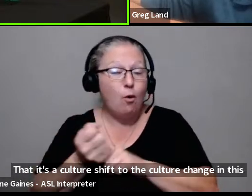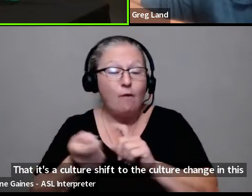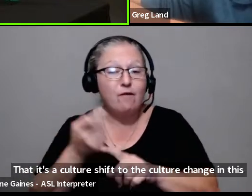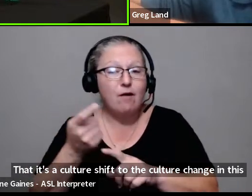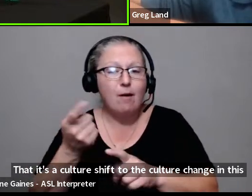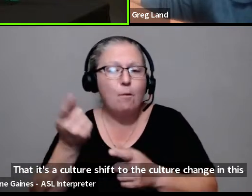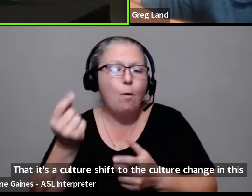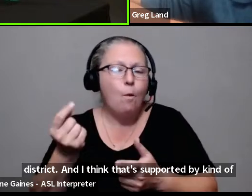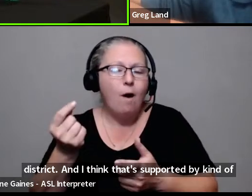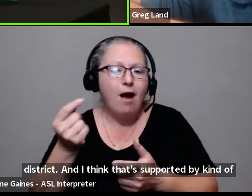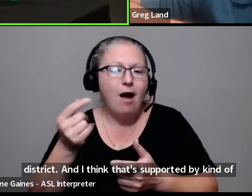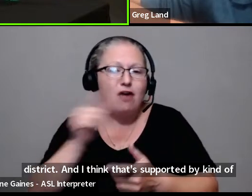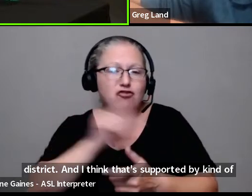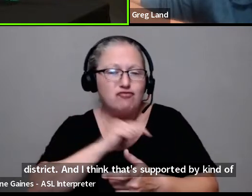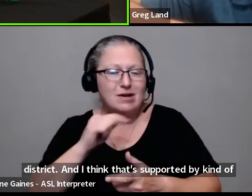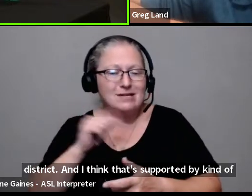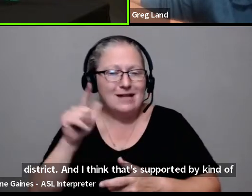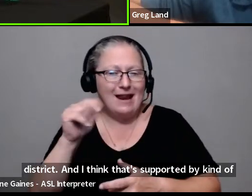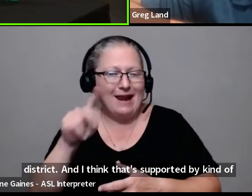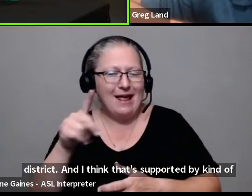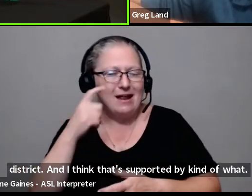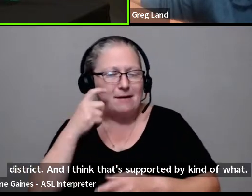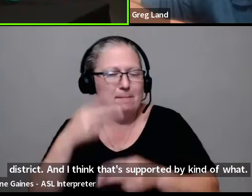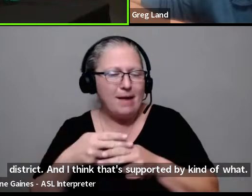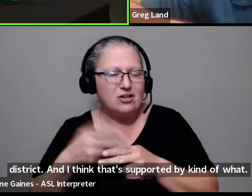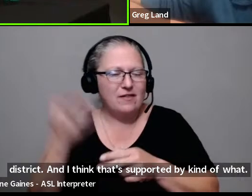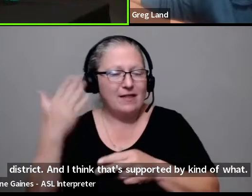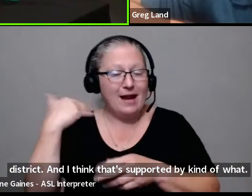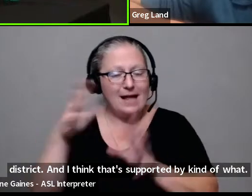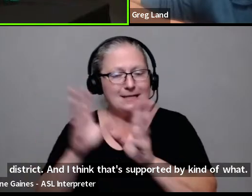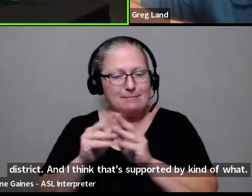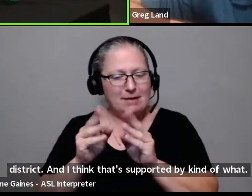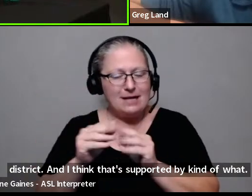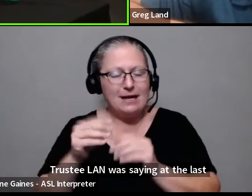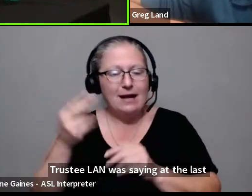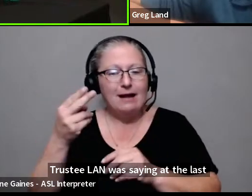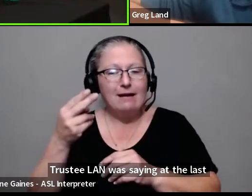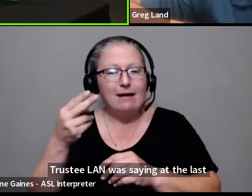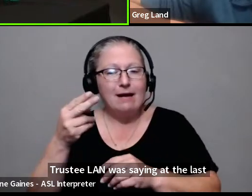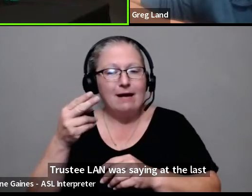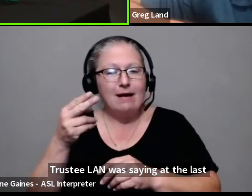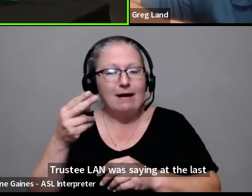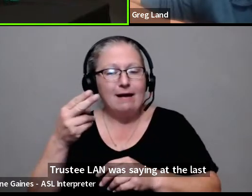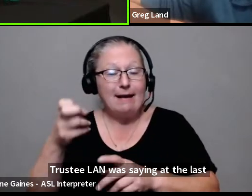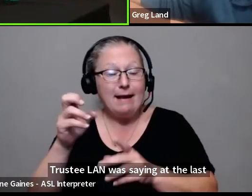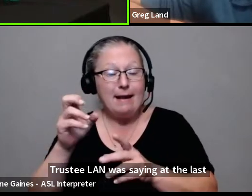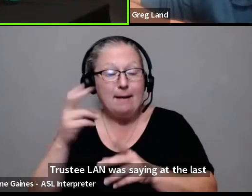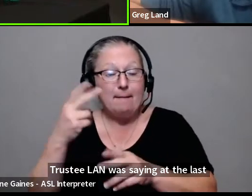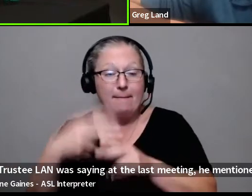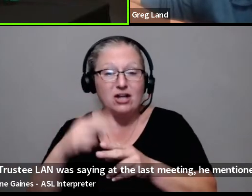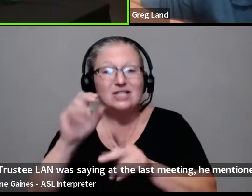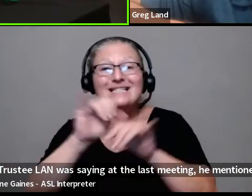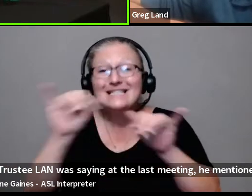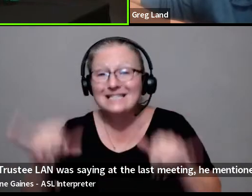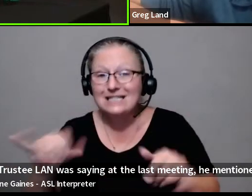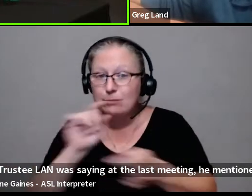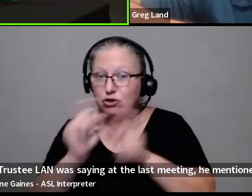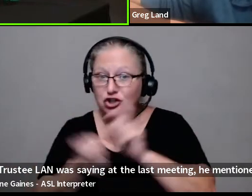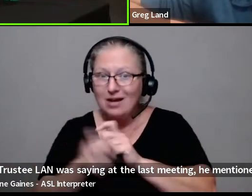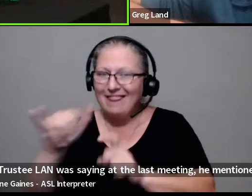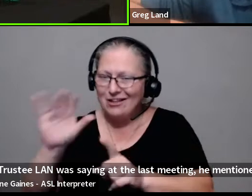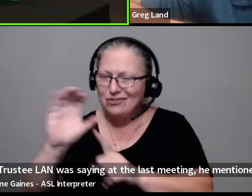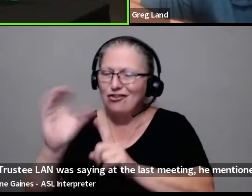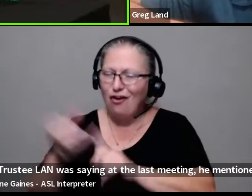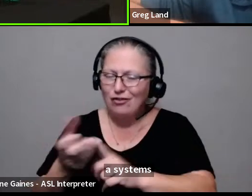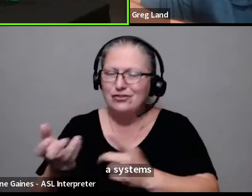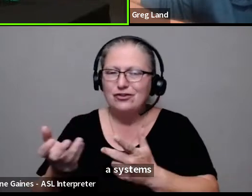kind of what Trustee Land was saying at the last meeting. He mentioned a systems change, and that's culture.